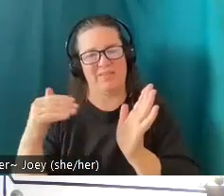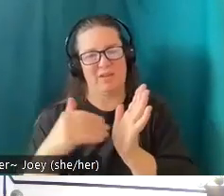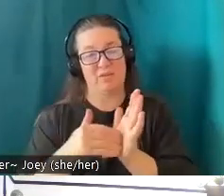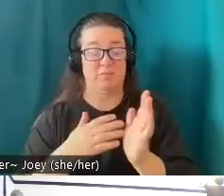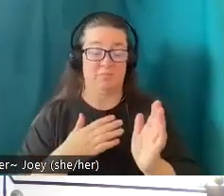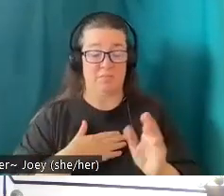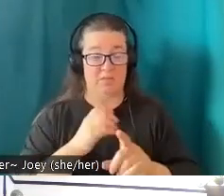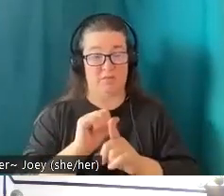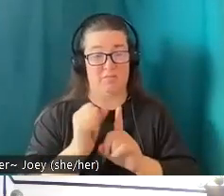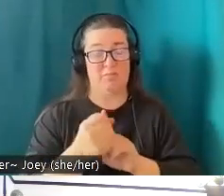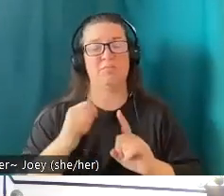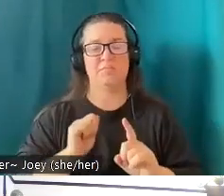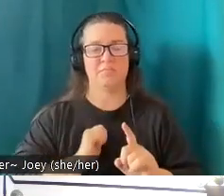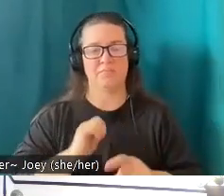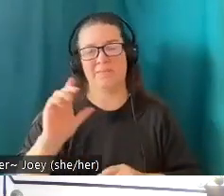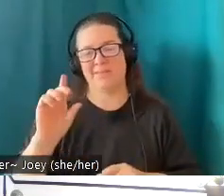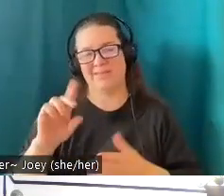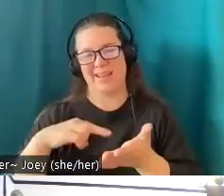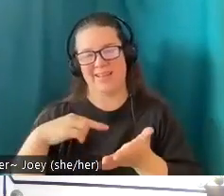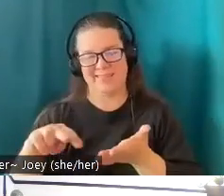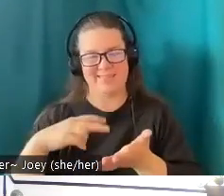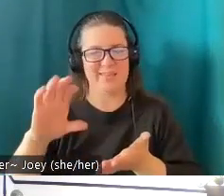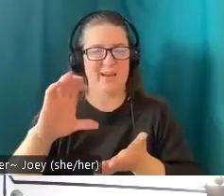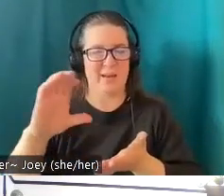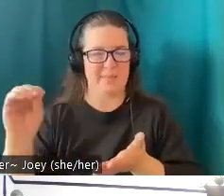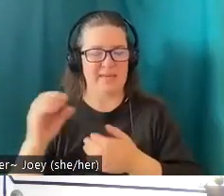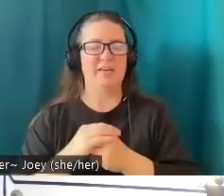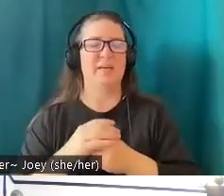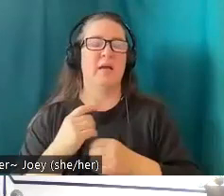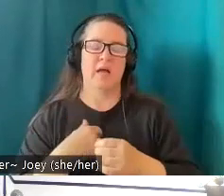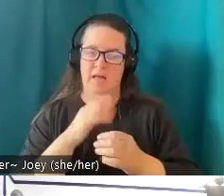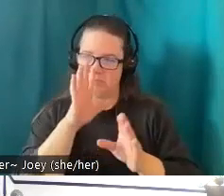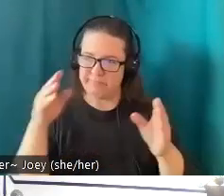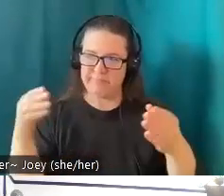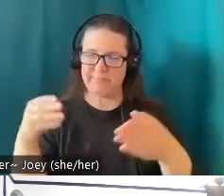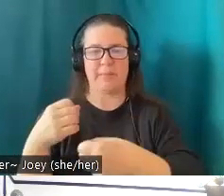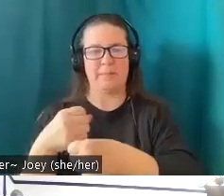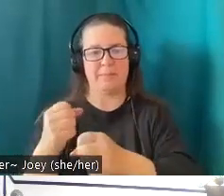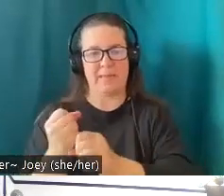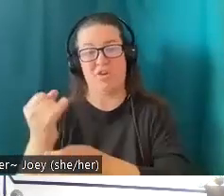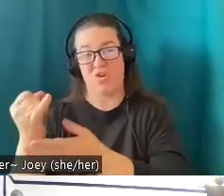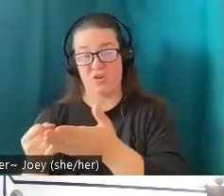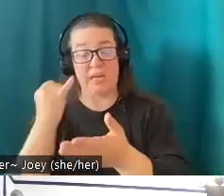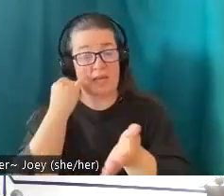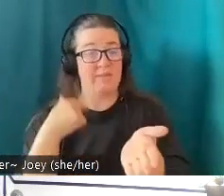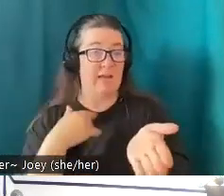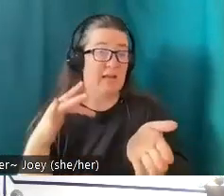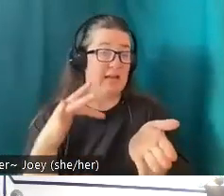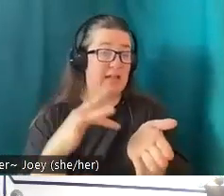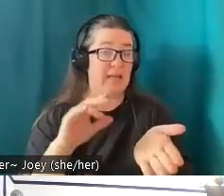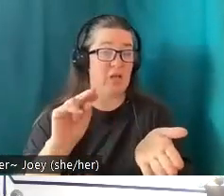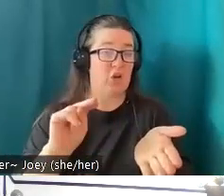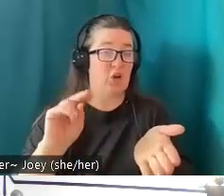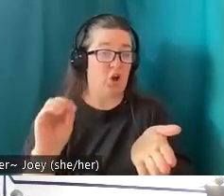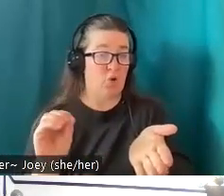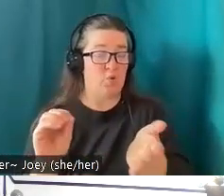company, so I would say my primary focus is producing or supporting arts. But if I were to click no, I would see this text